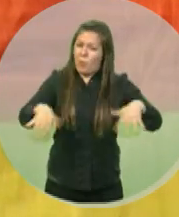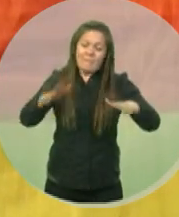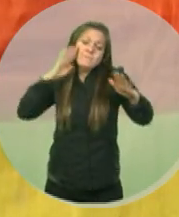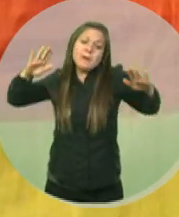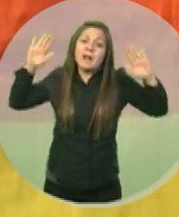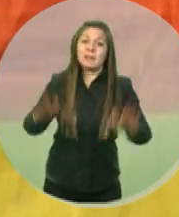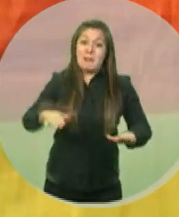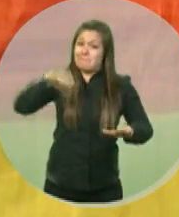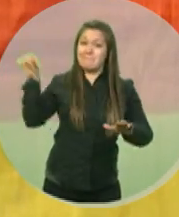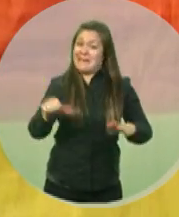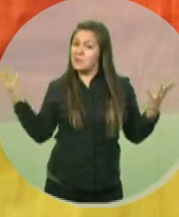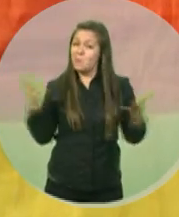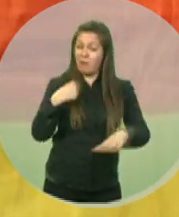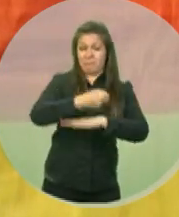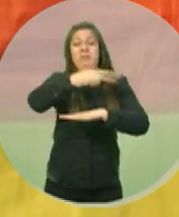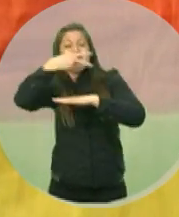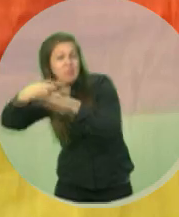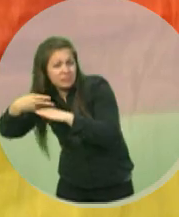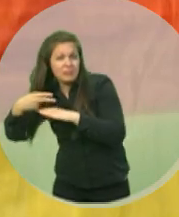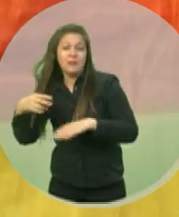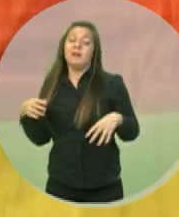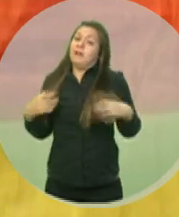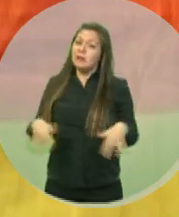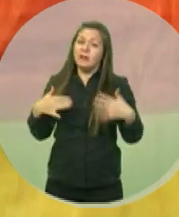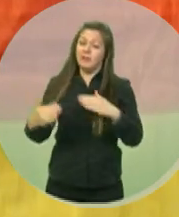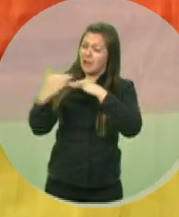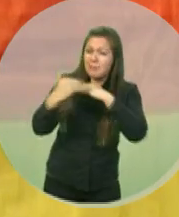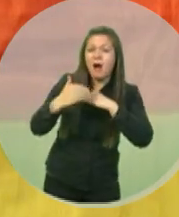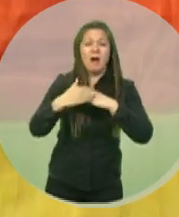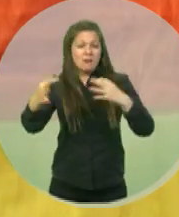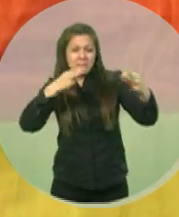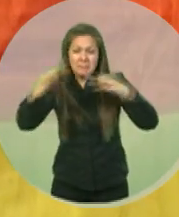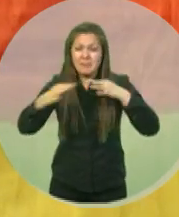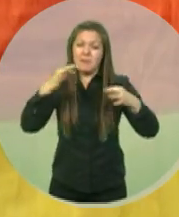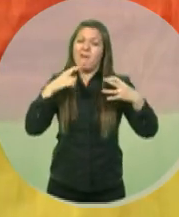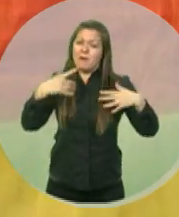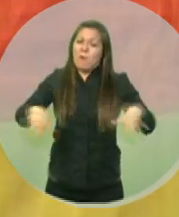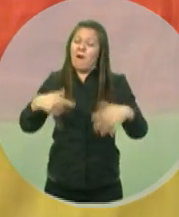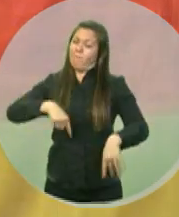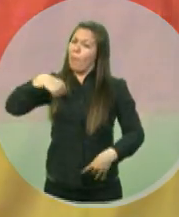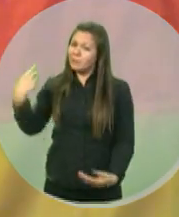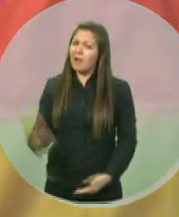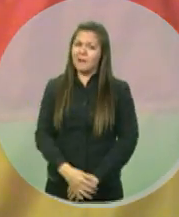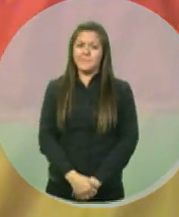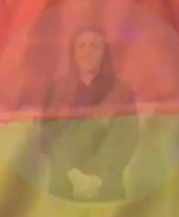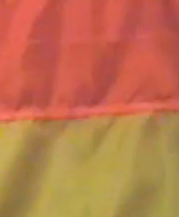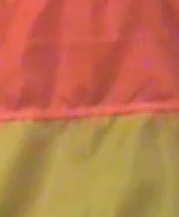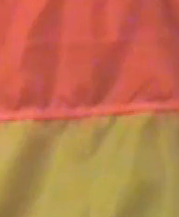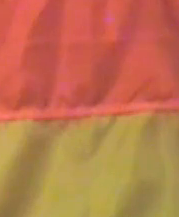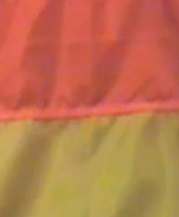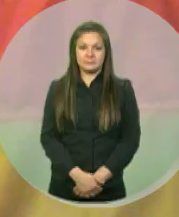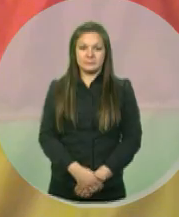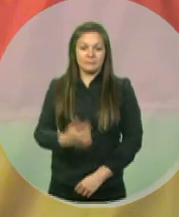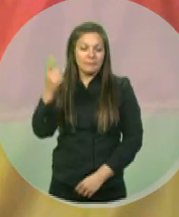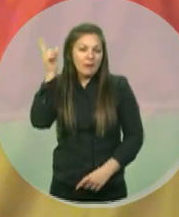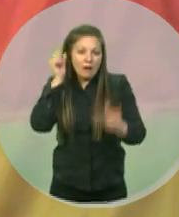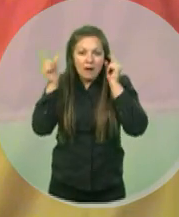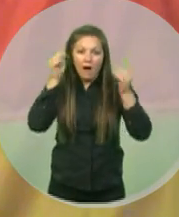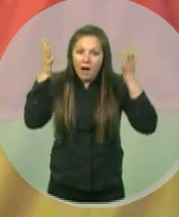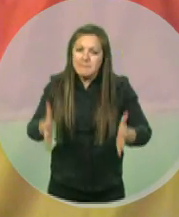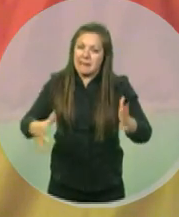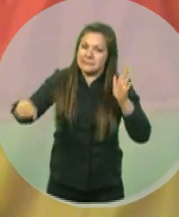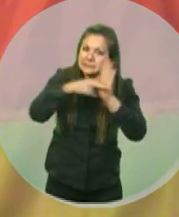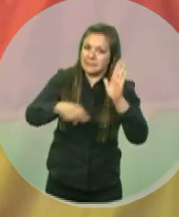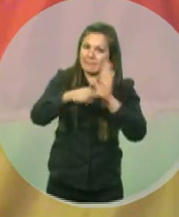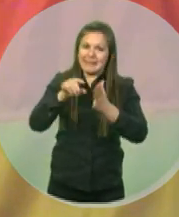lot more difficult than actually being thrown to the ground, because that sticks with you a lot longer. I think a lot of negative responses